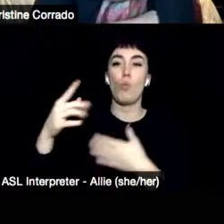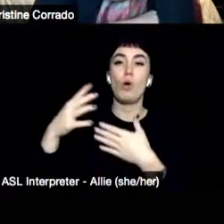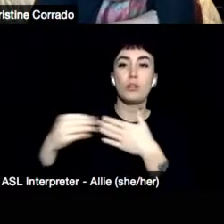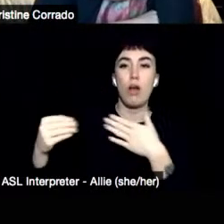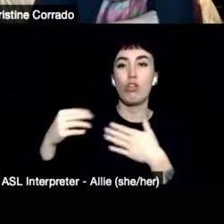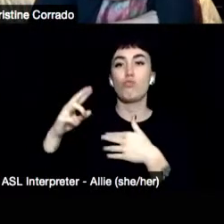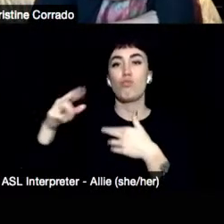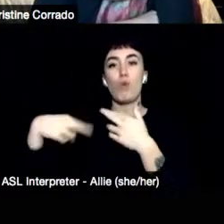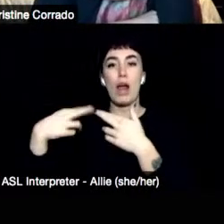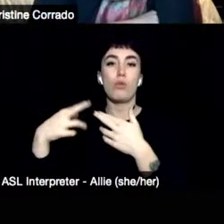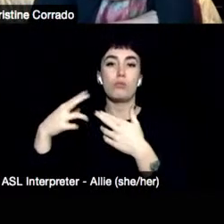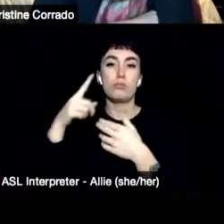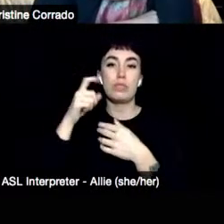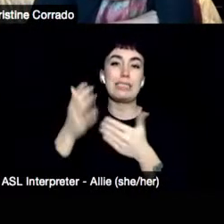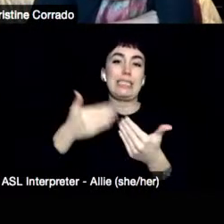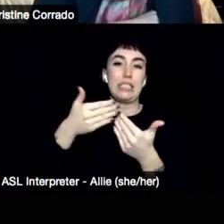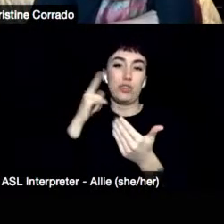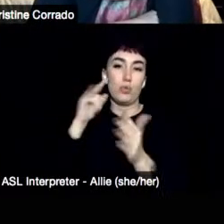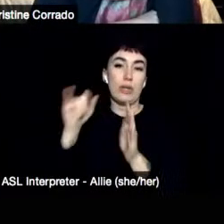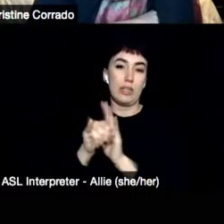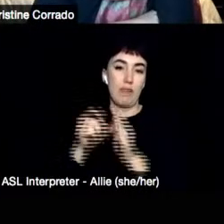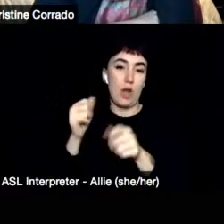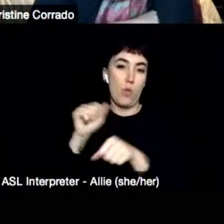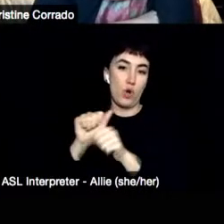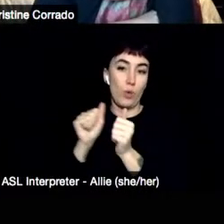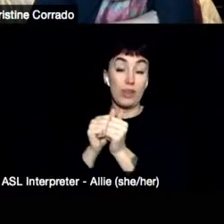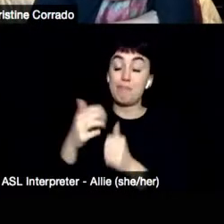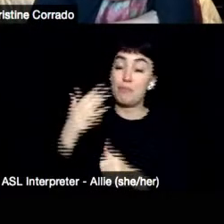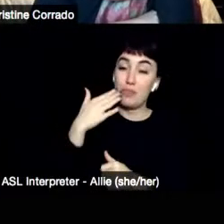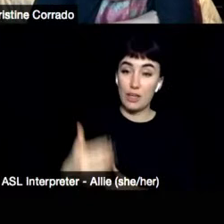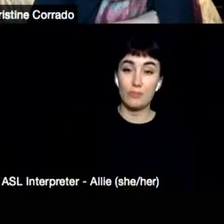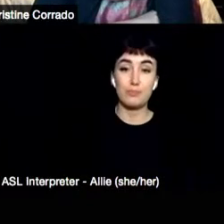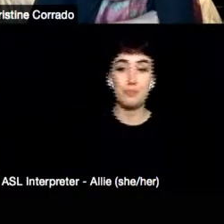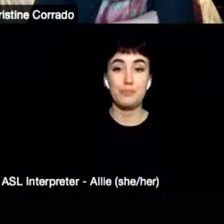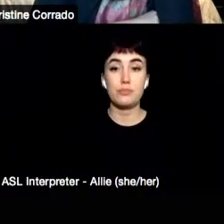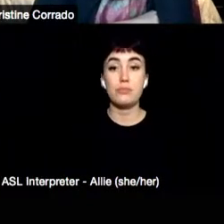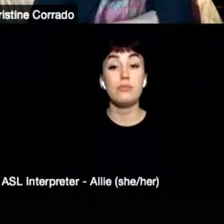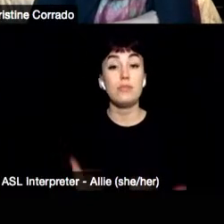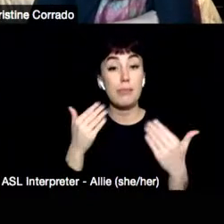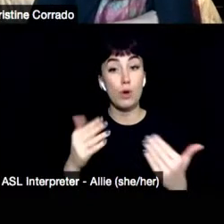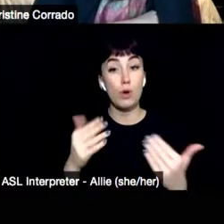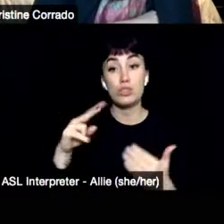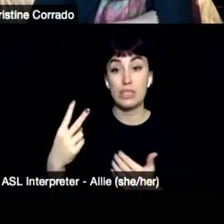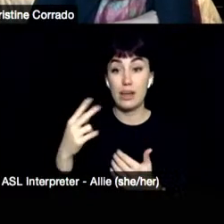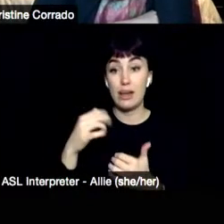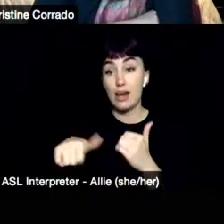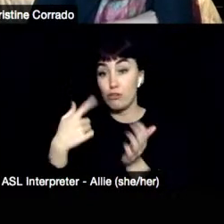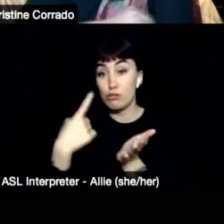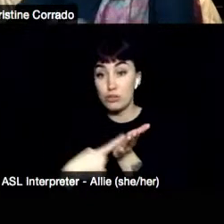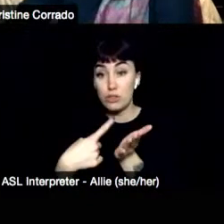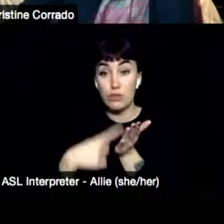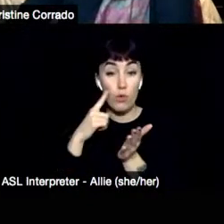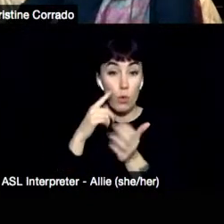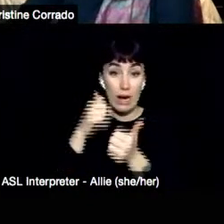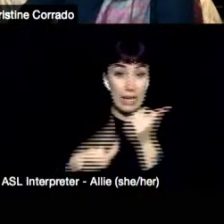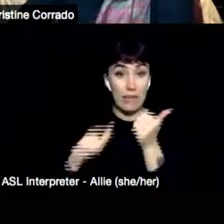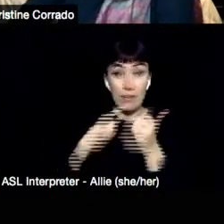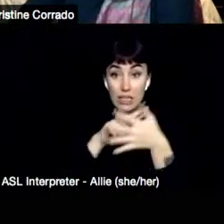Sure. Yep. Thank you. We have a motion and a second. Any discussion about any of